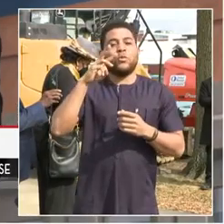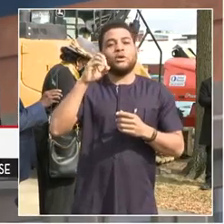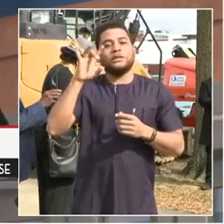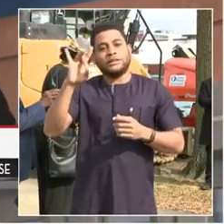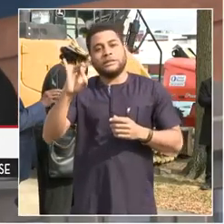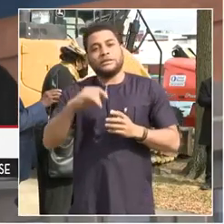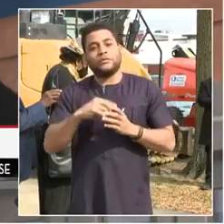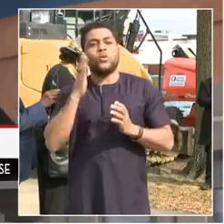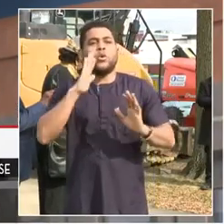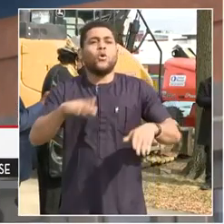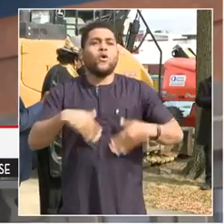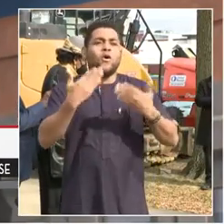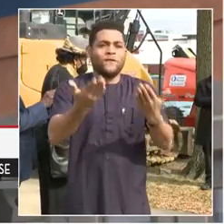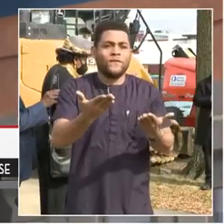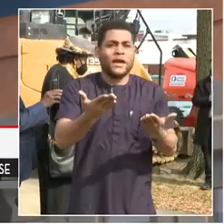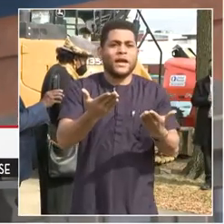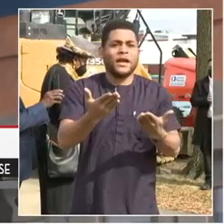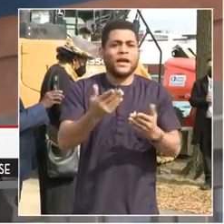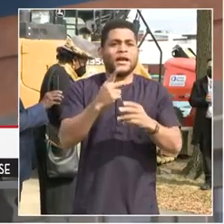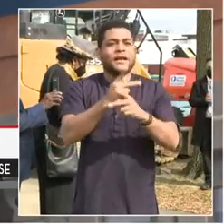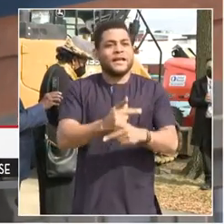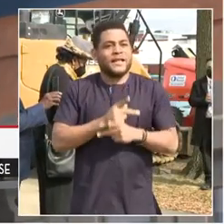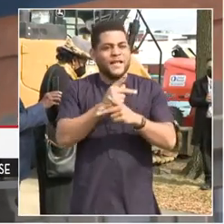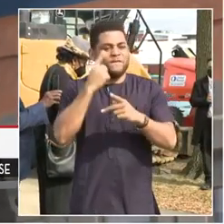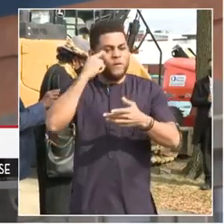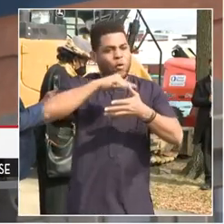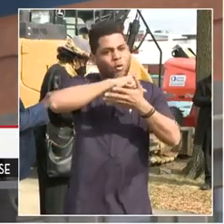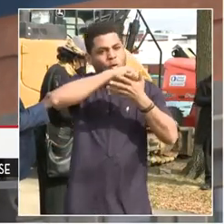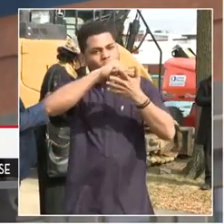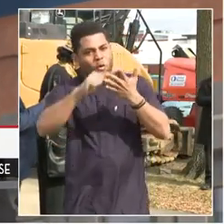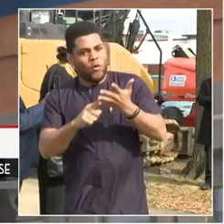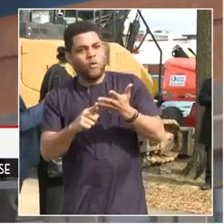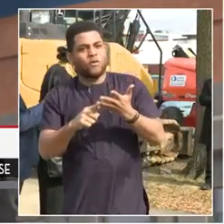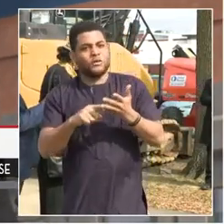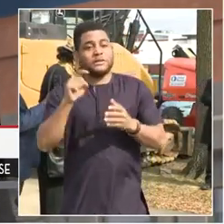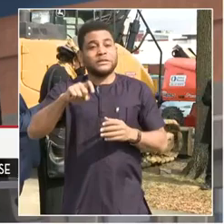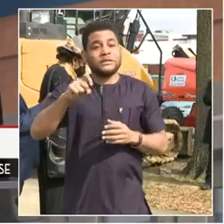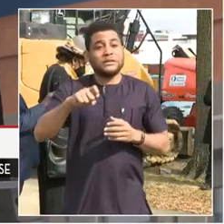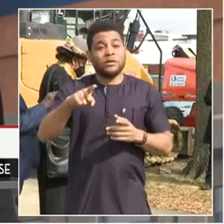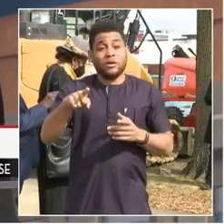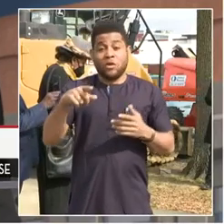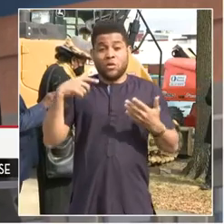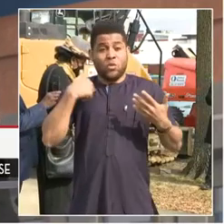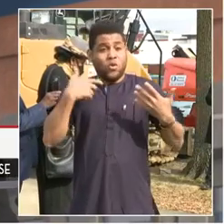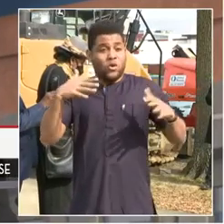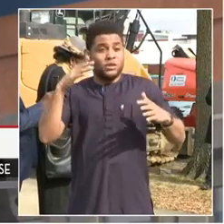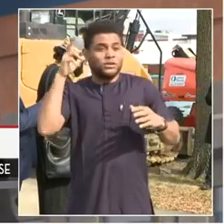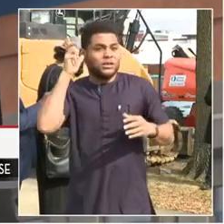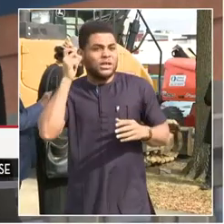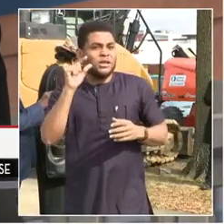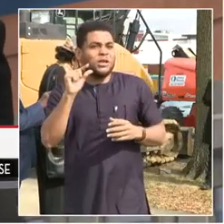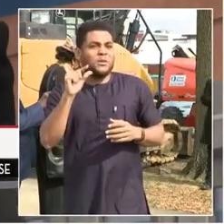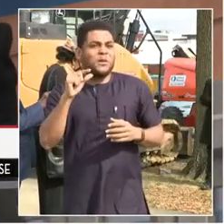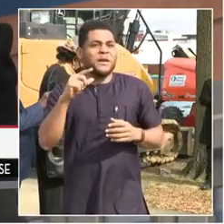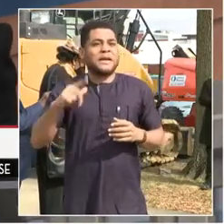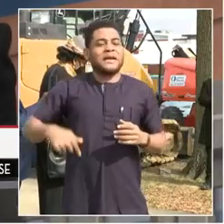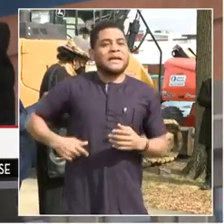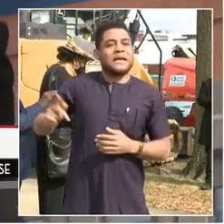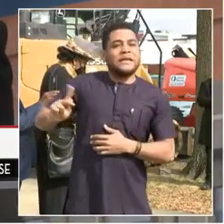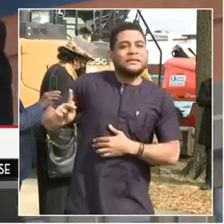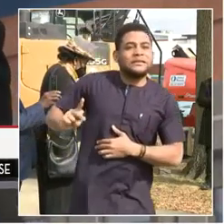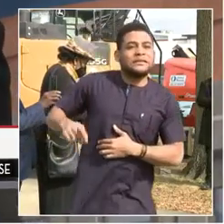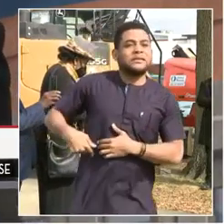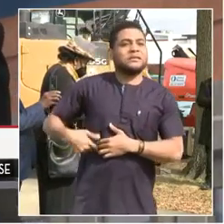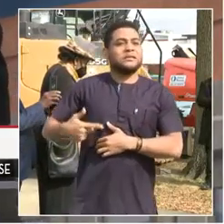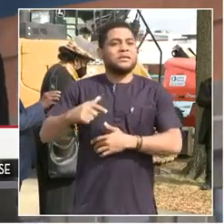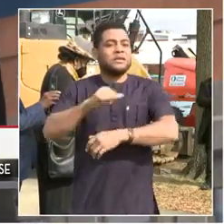a range of needs, including some of those you heard today. It's for kidney disease, wound care, general